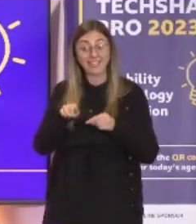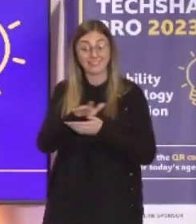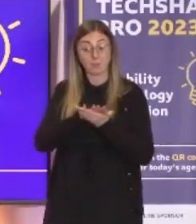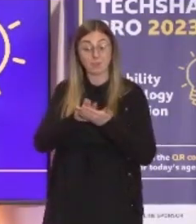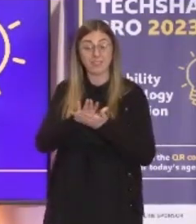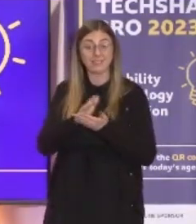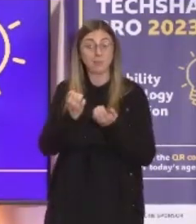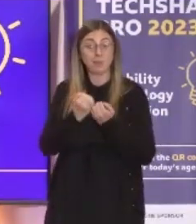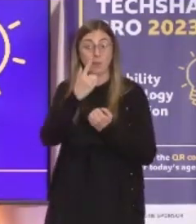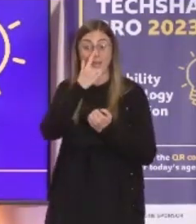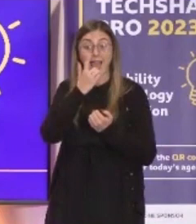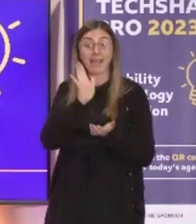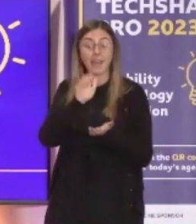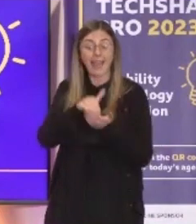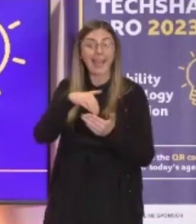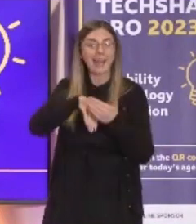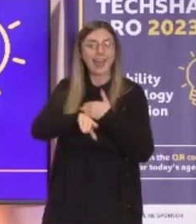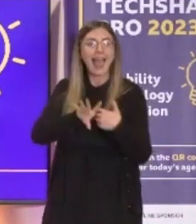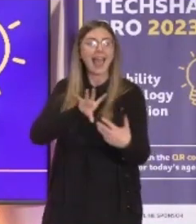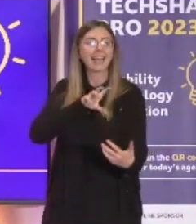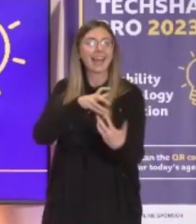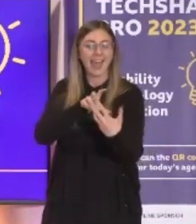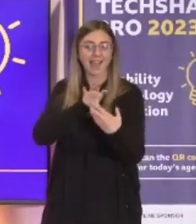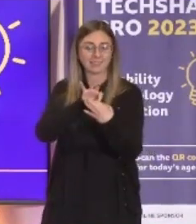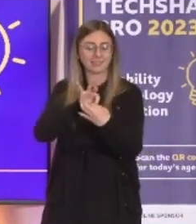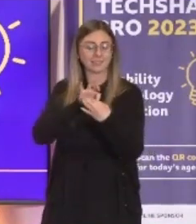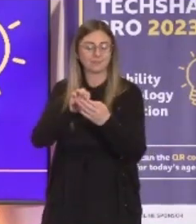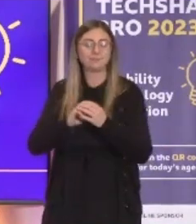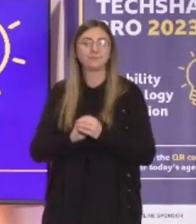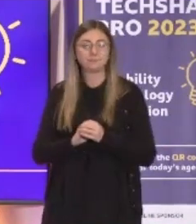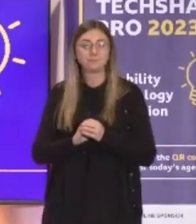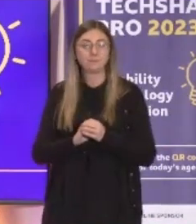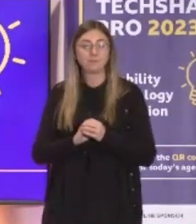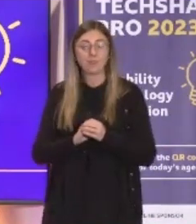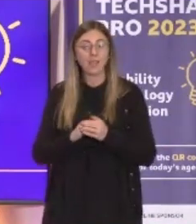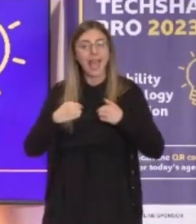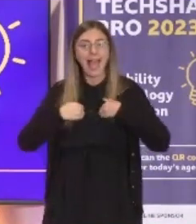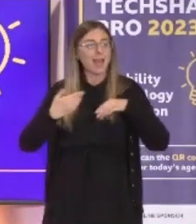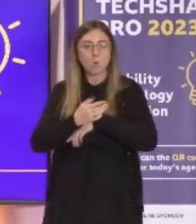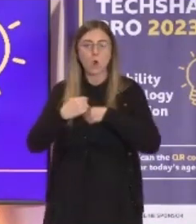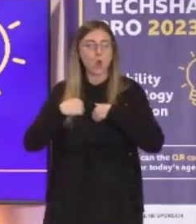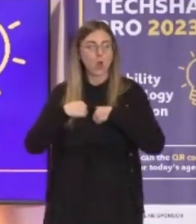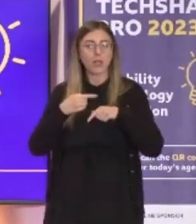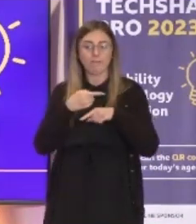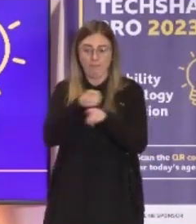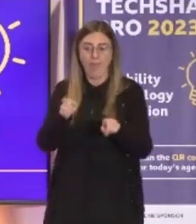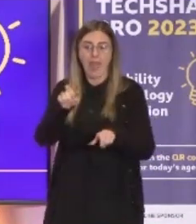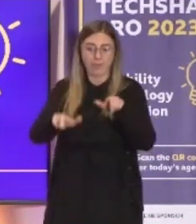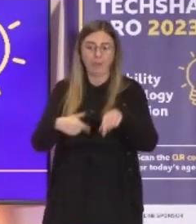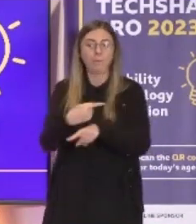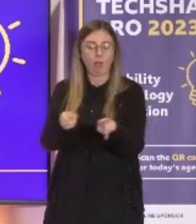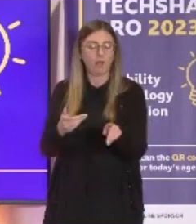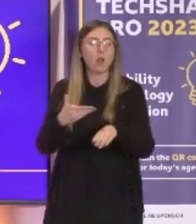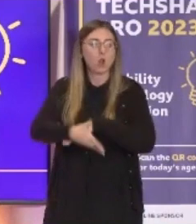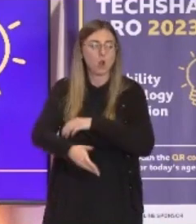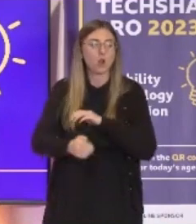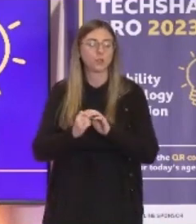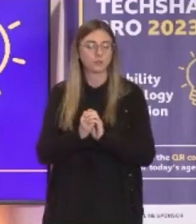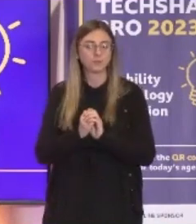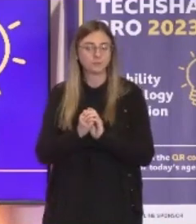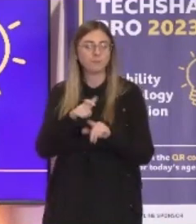and connect. Well, it's the people that makes the people that does the work. The work we are doing is all about serving the